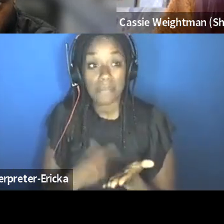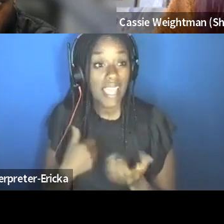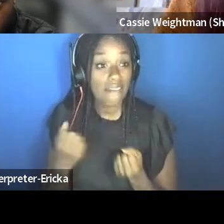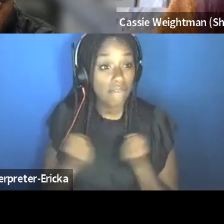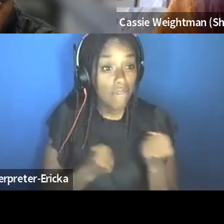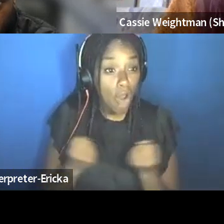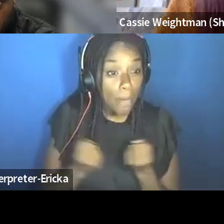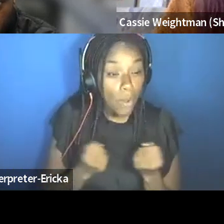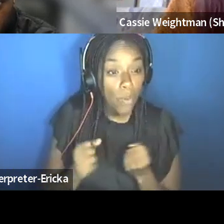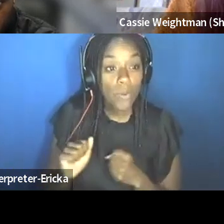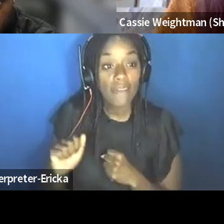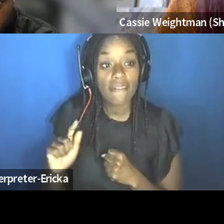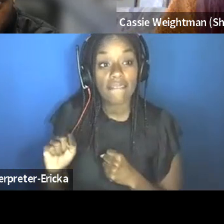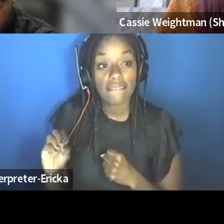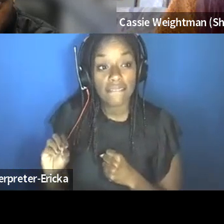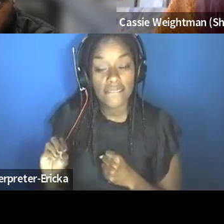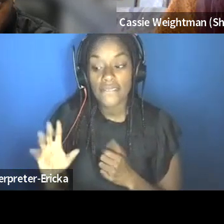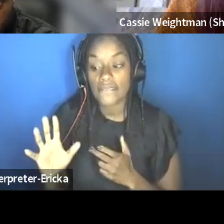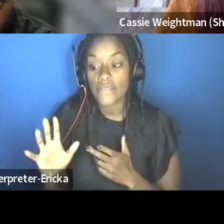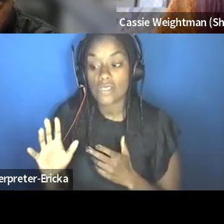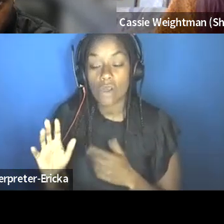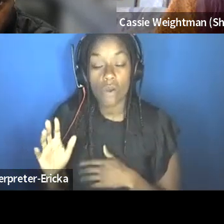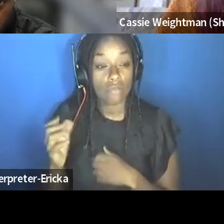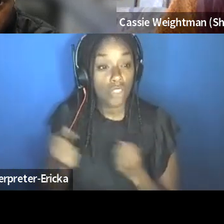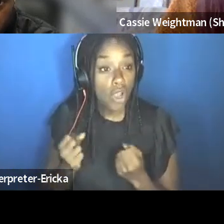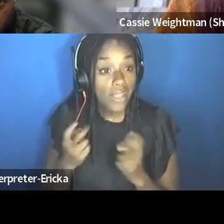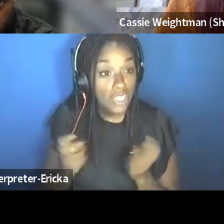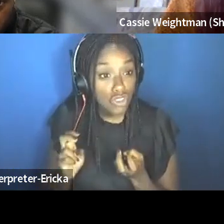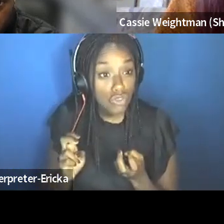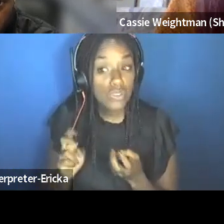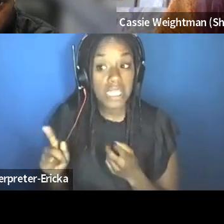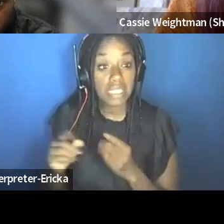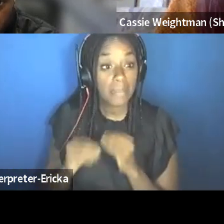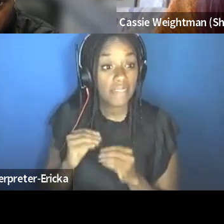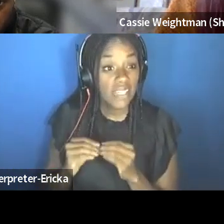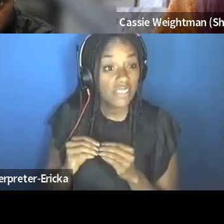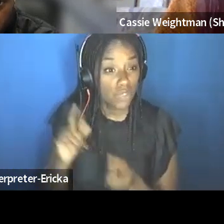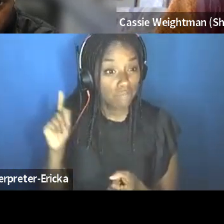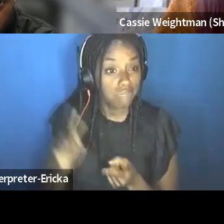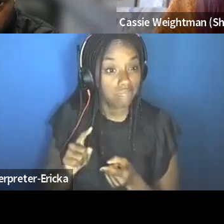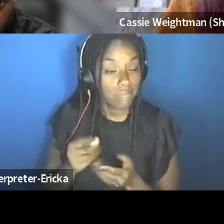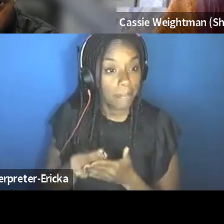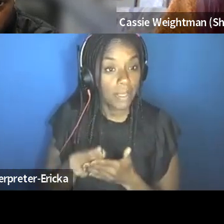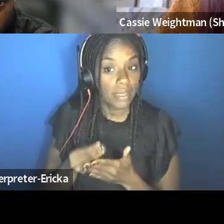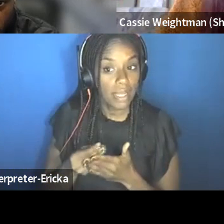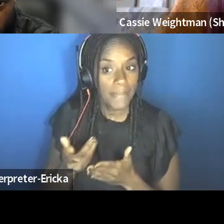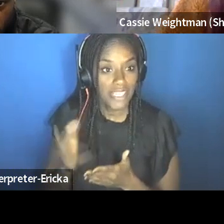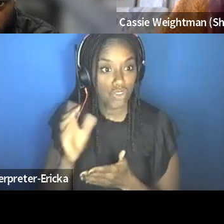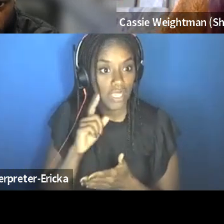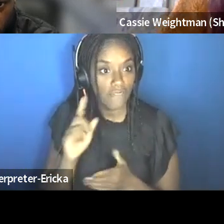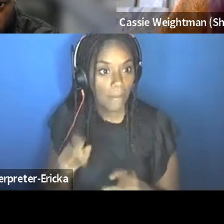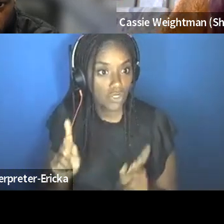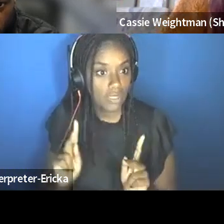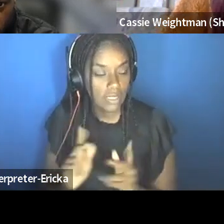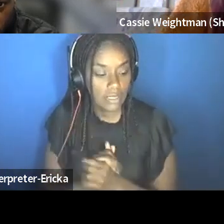things. So if someone's having car issues, they can go in there, have their car worked on for much less than, because they're looking for those kind of opportunities.